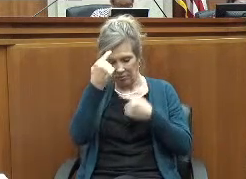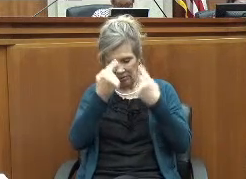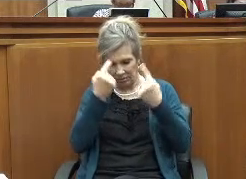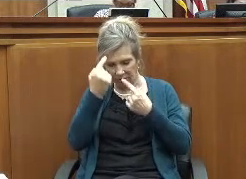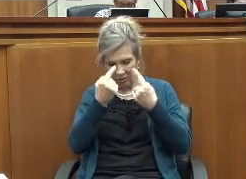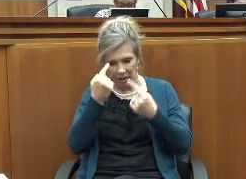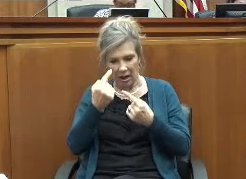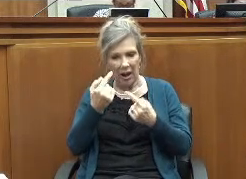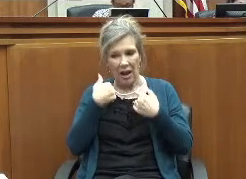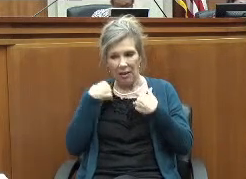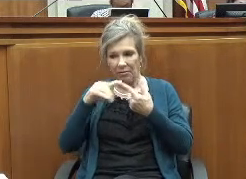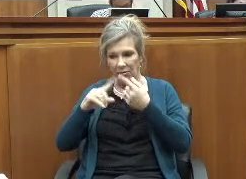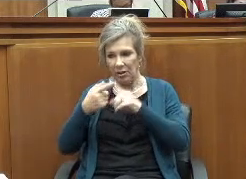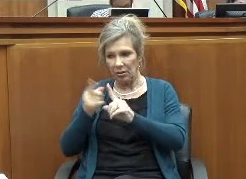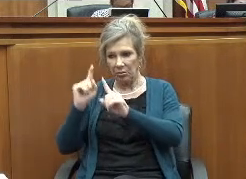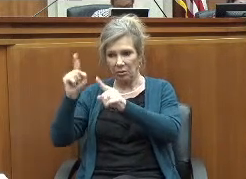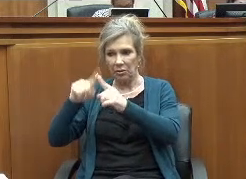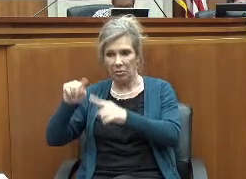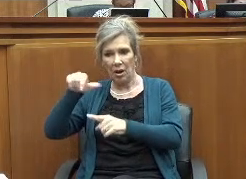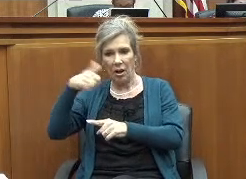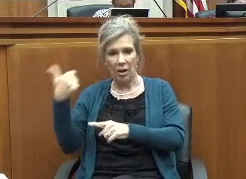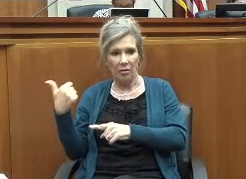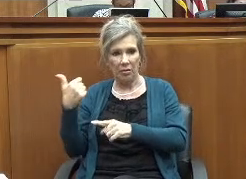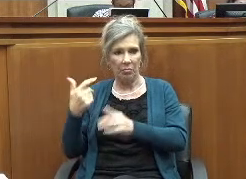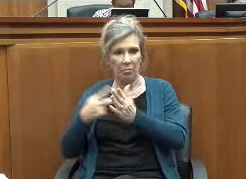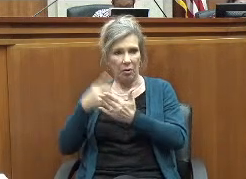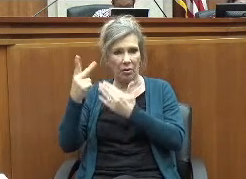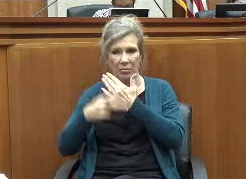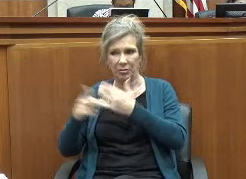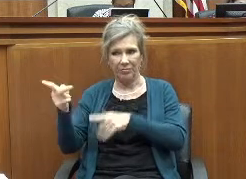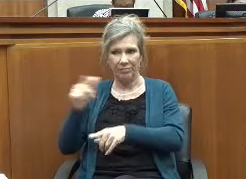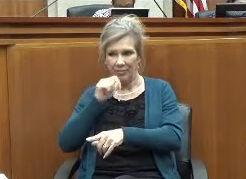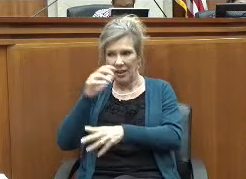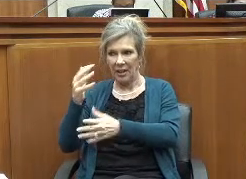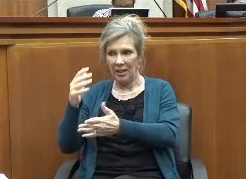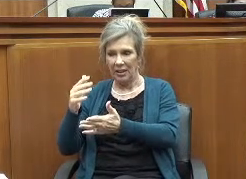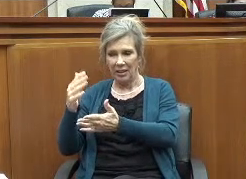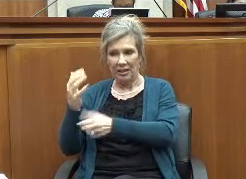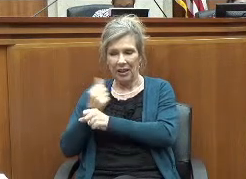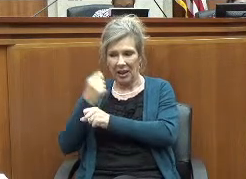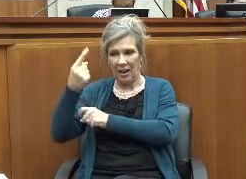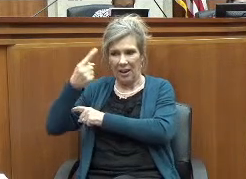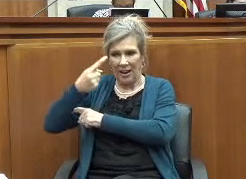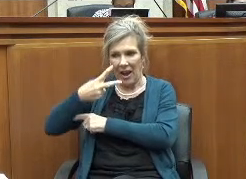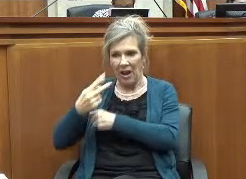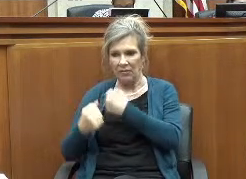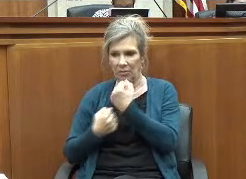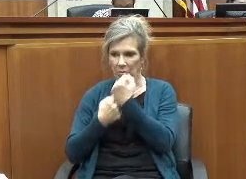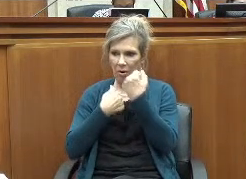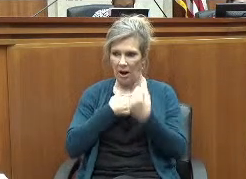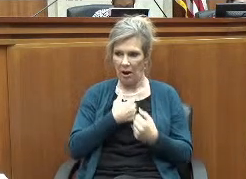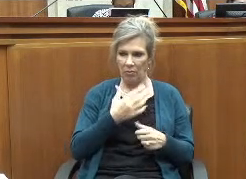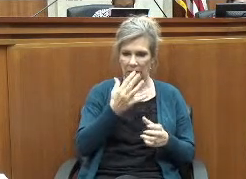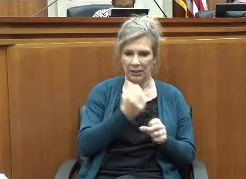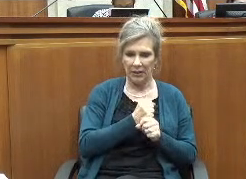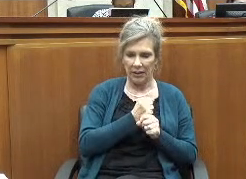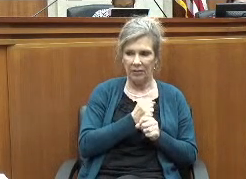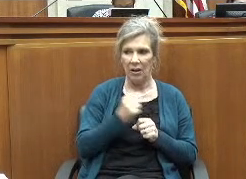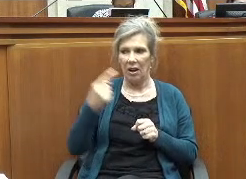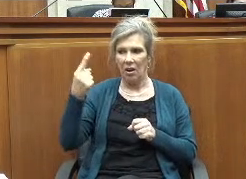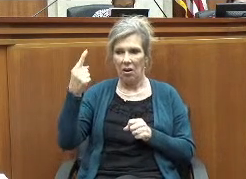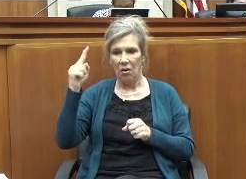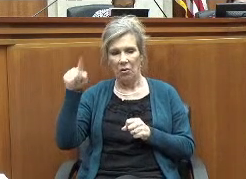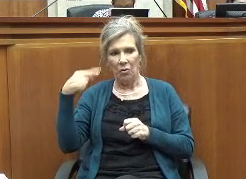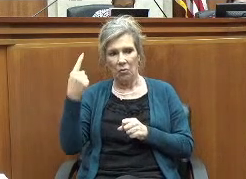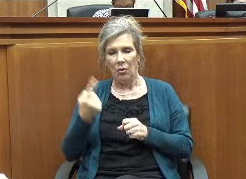programs. They did not get half of the support I received. All but one ended up returning to and struggling through their